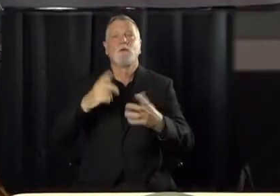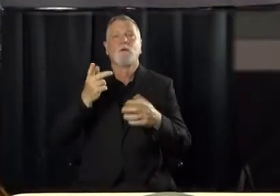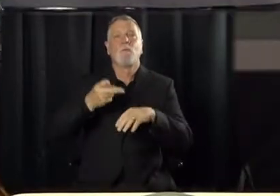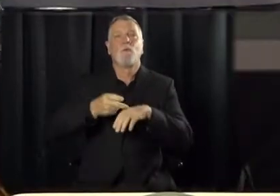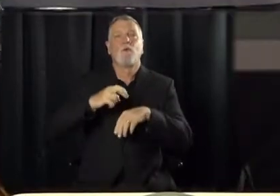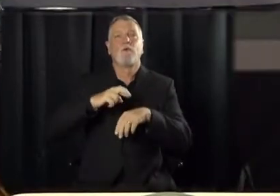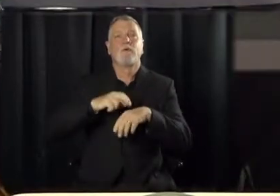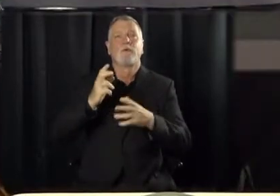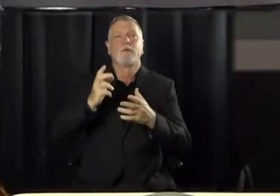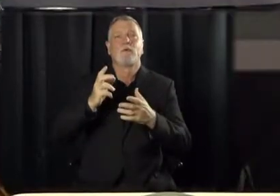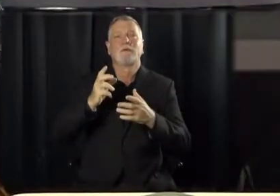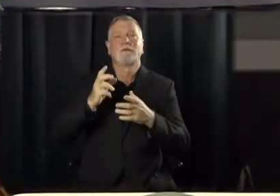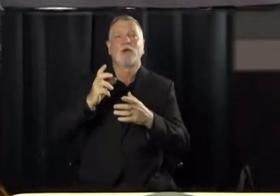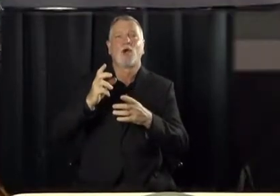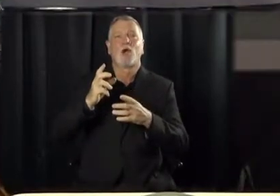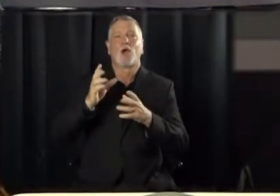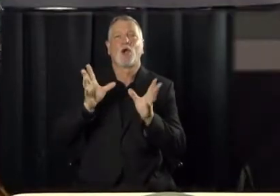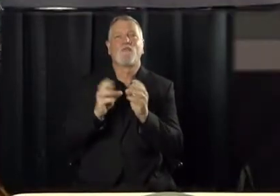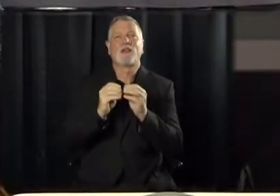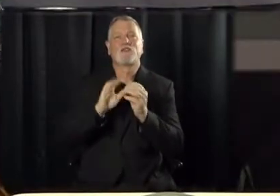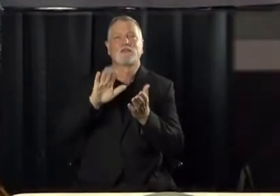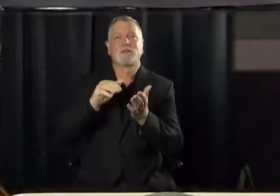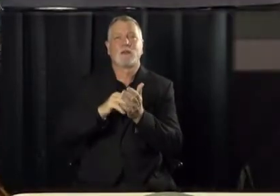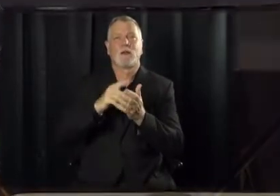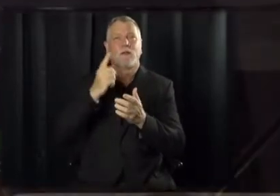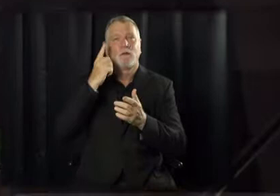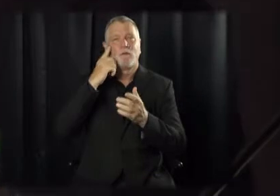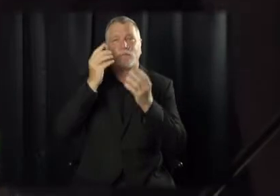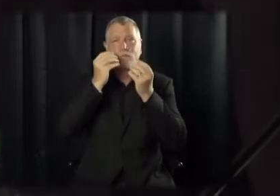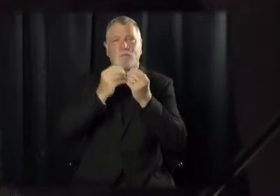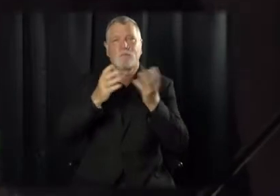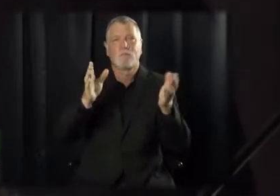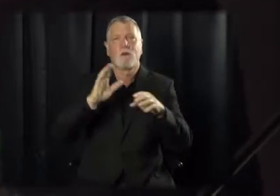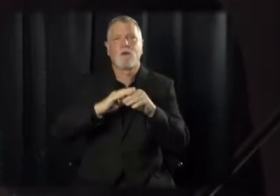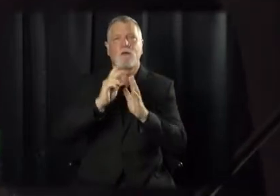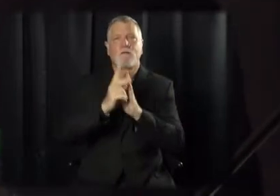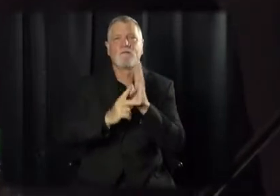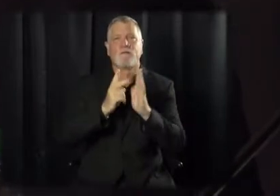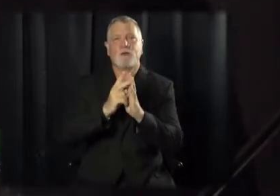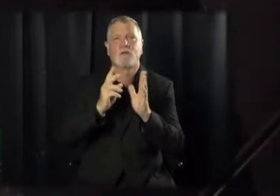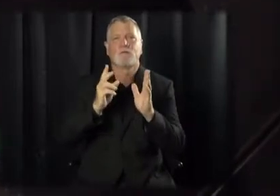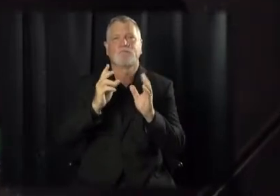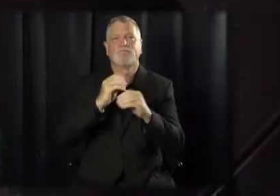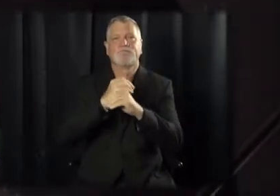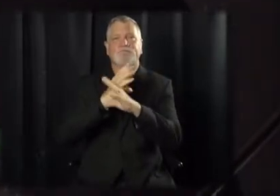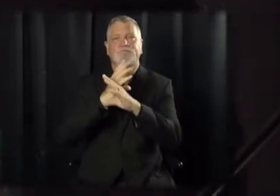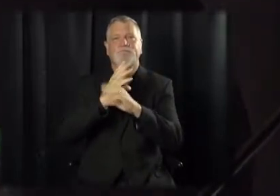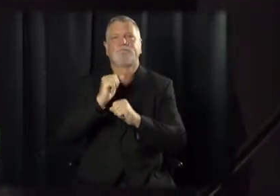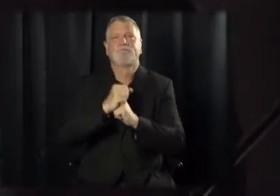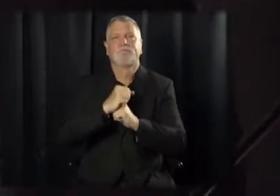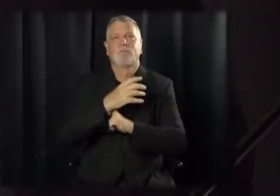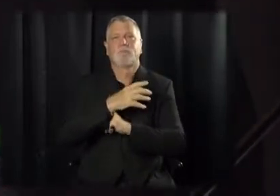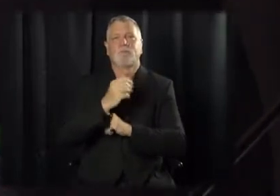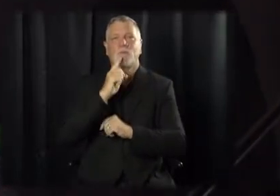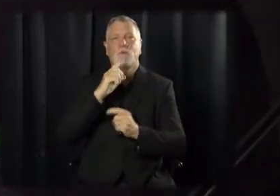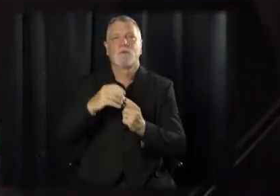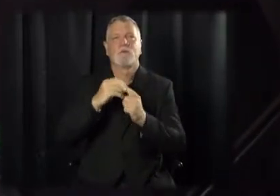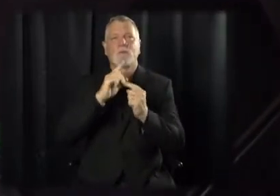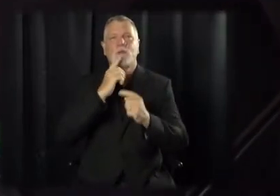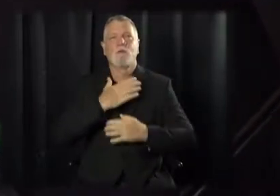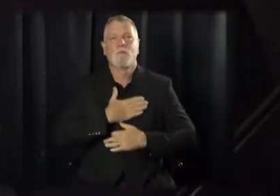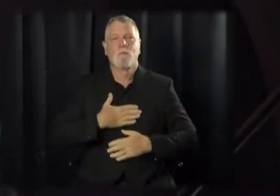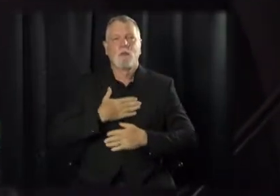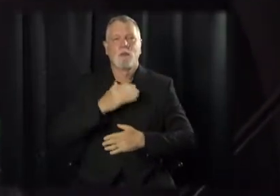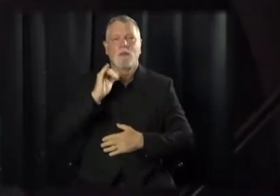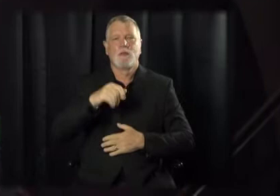Puerto Rico Convention Center and being broadcast by video conference. I'm especially